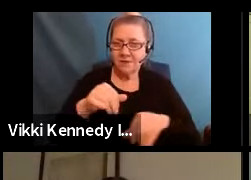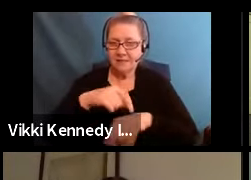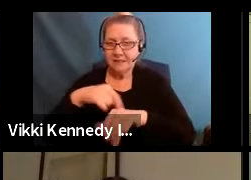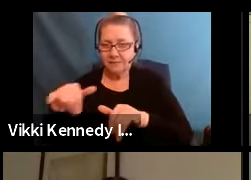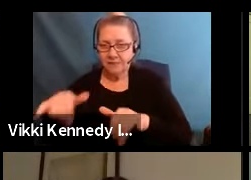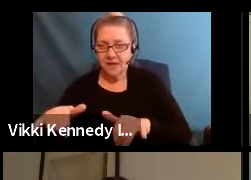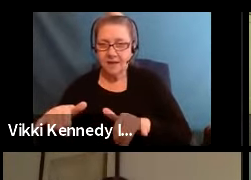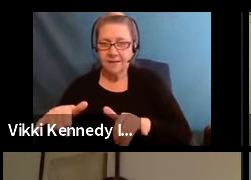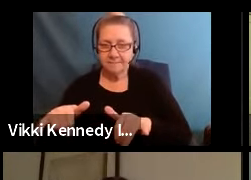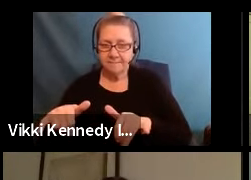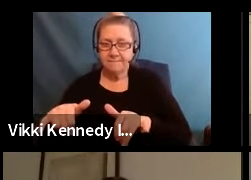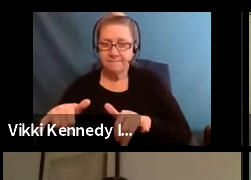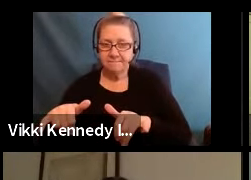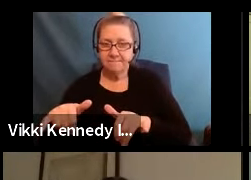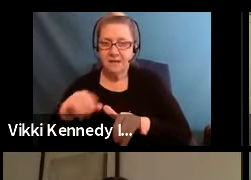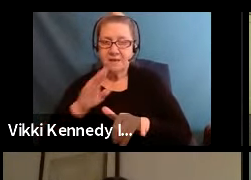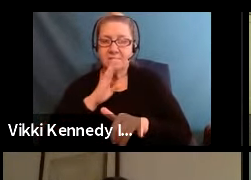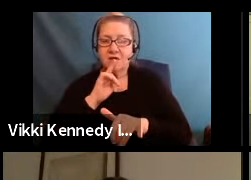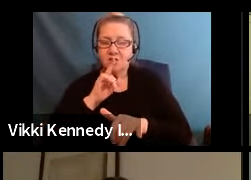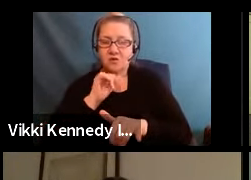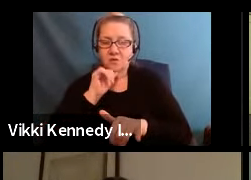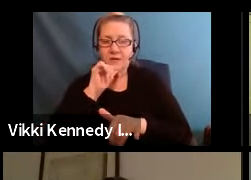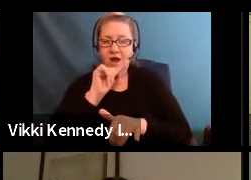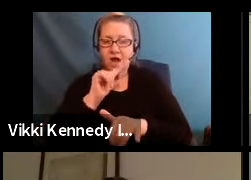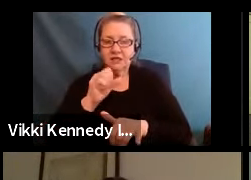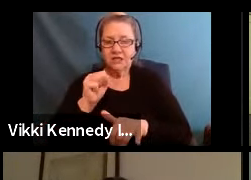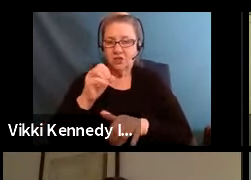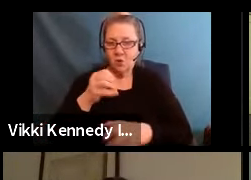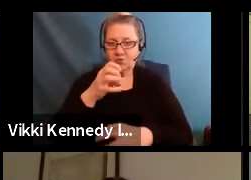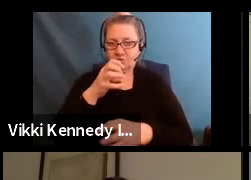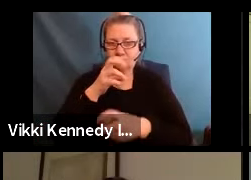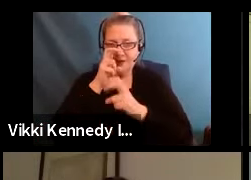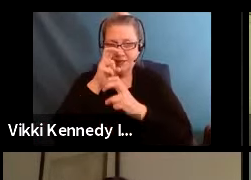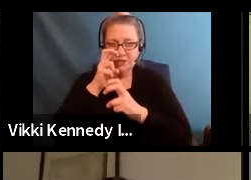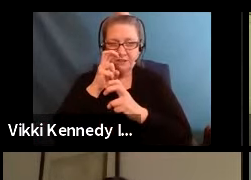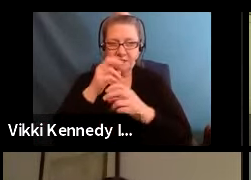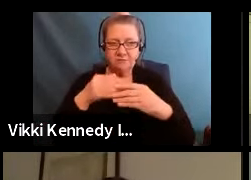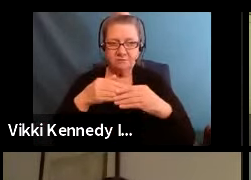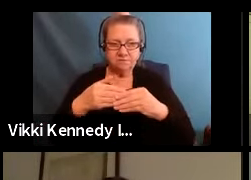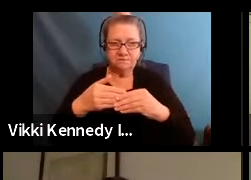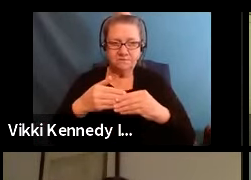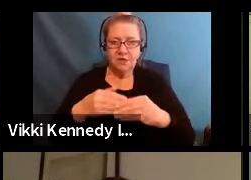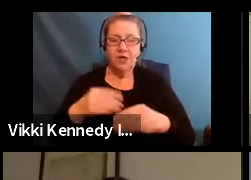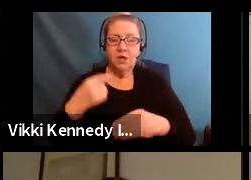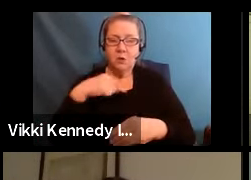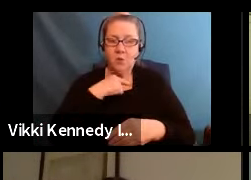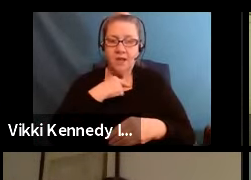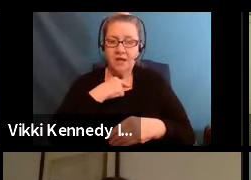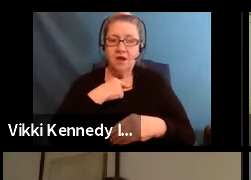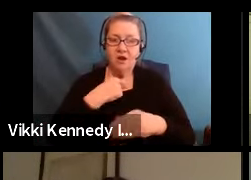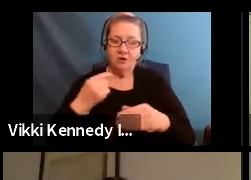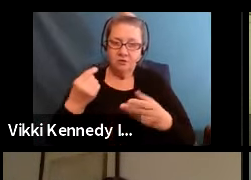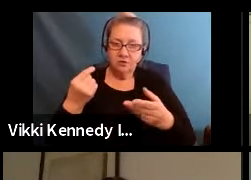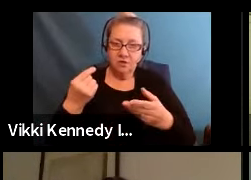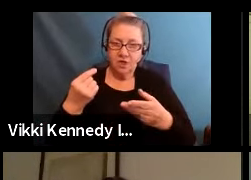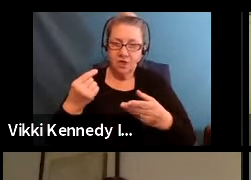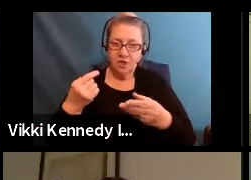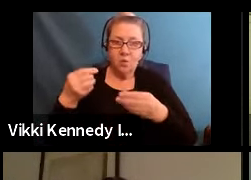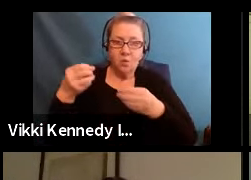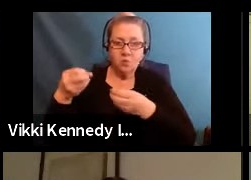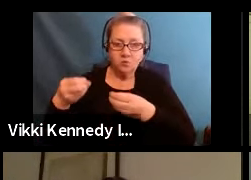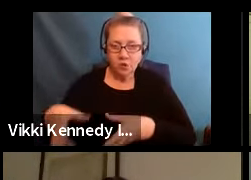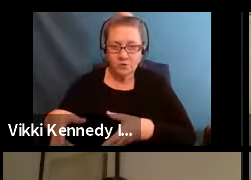time, making sure that we're not so rigid that we are potentially letting certain doses